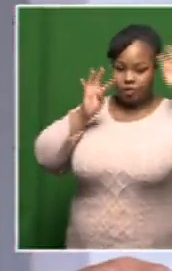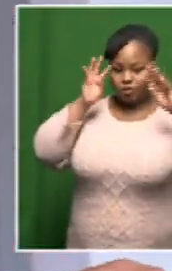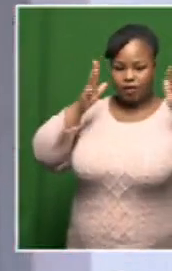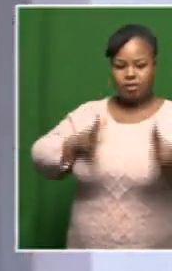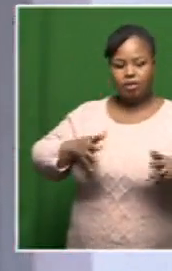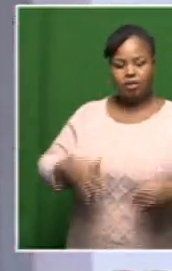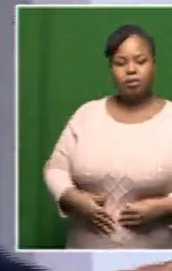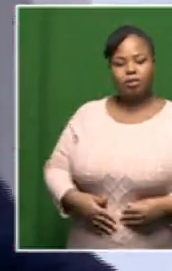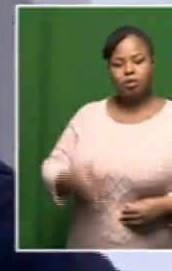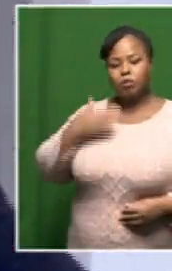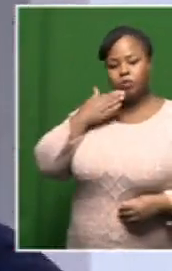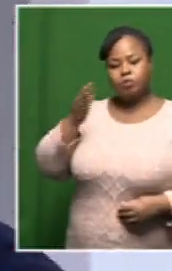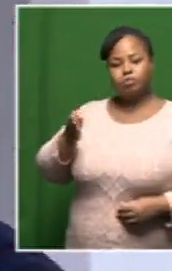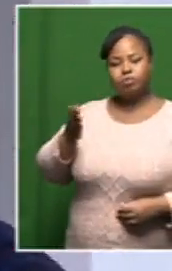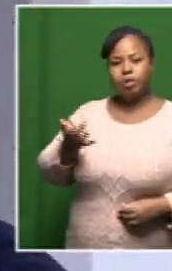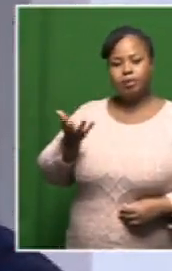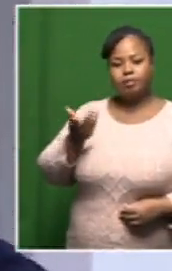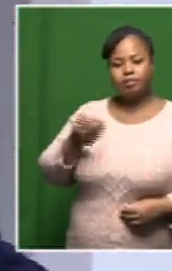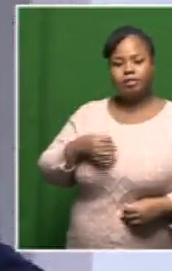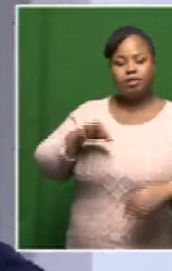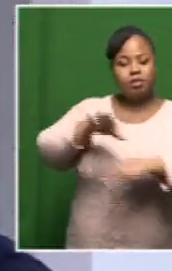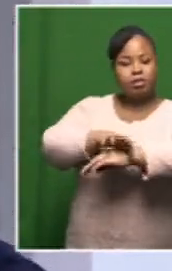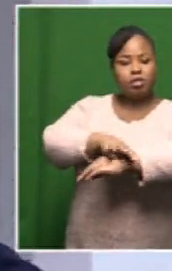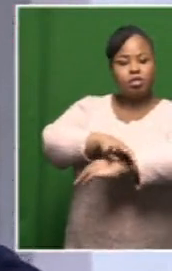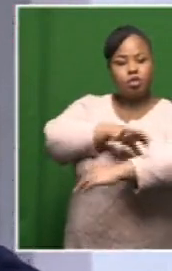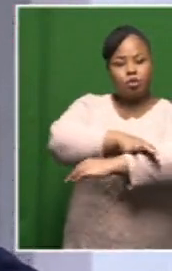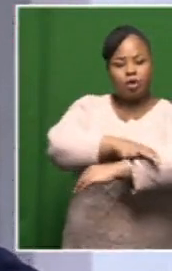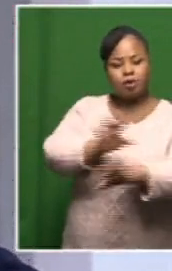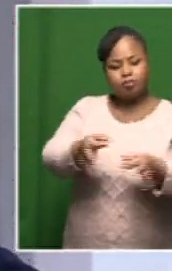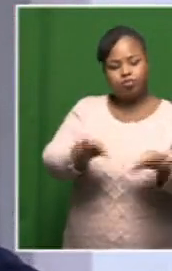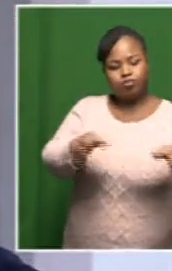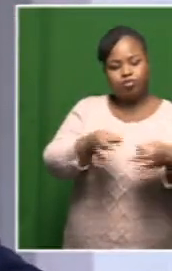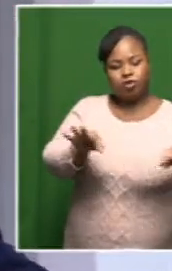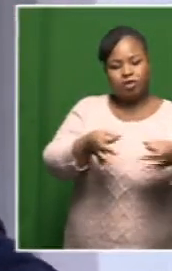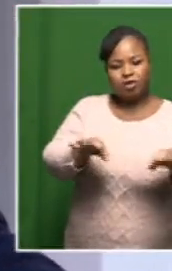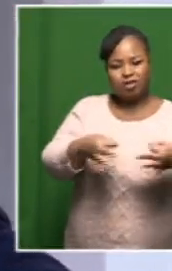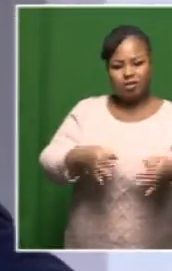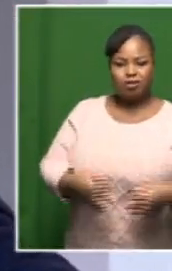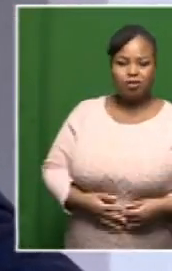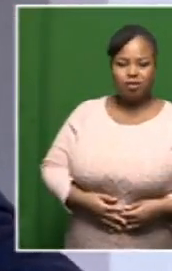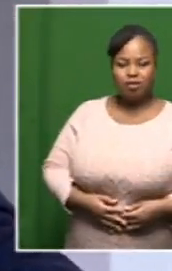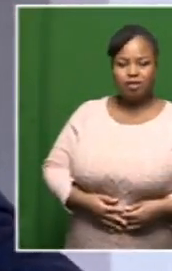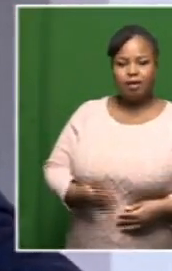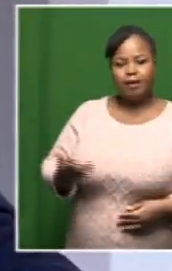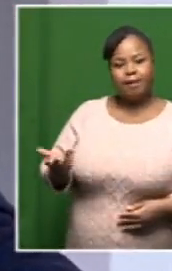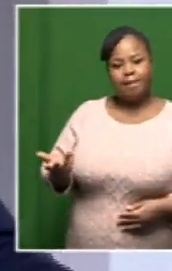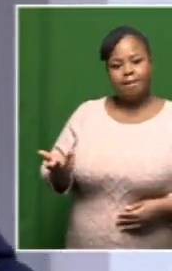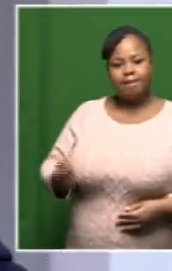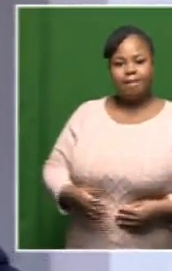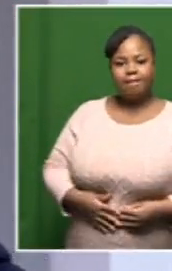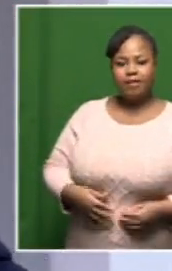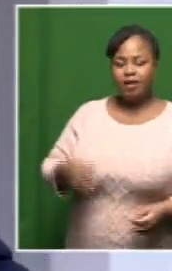came with the what do you call the XiTsonga upbeat, kind of a thing, and